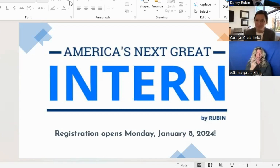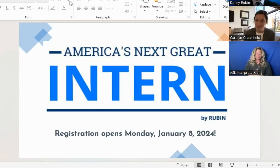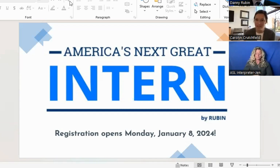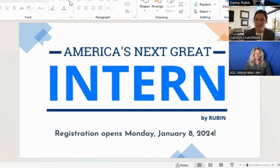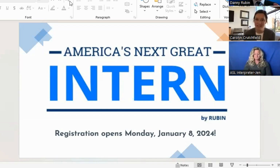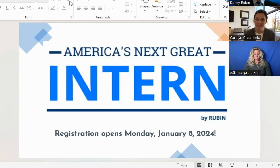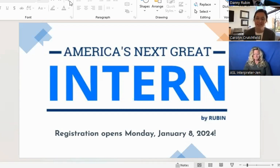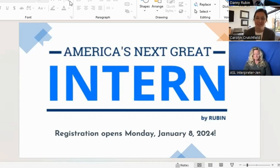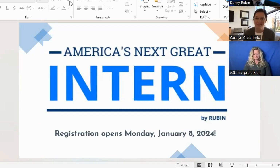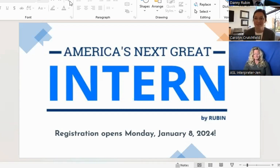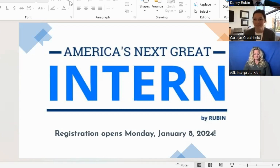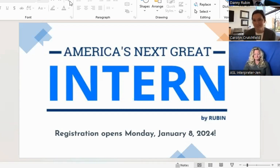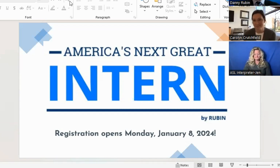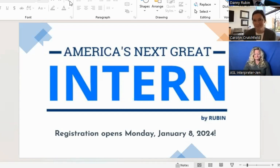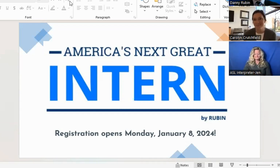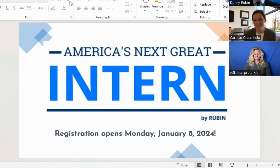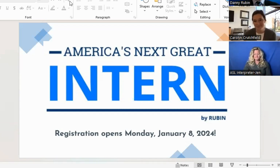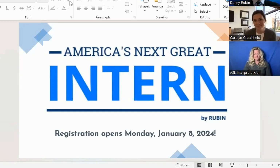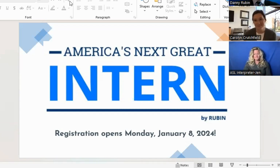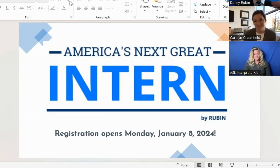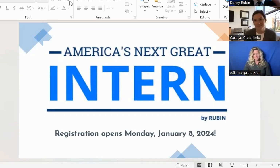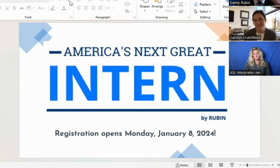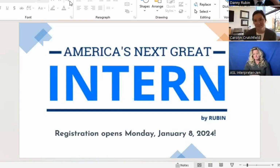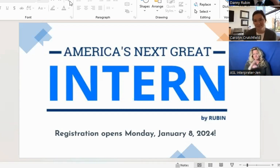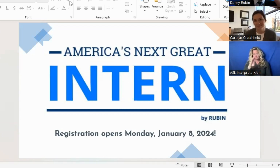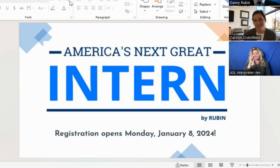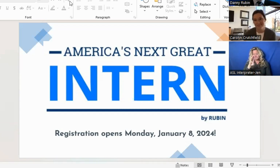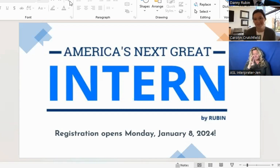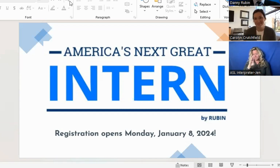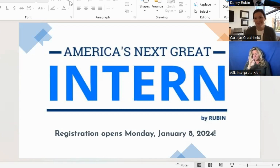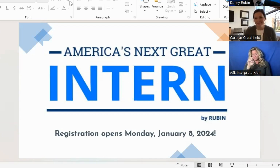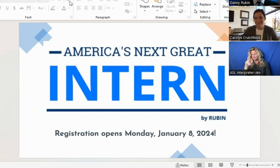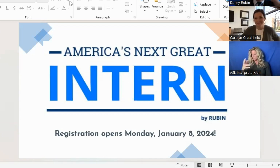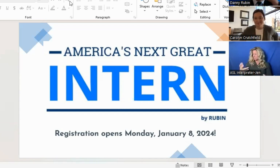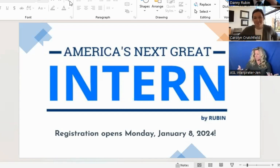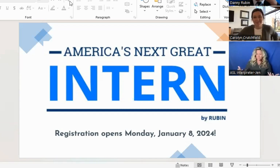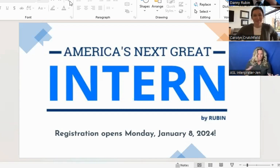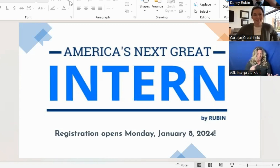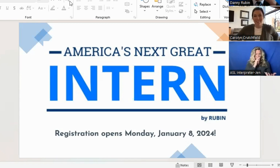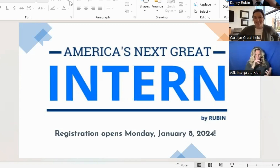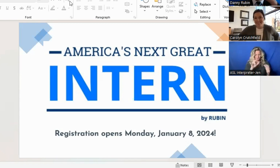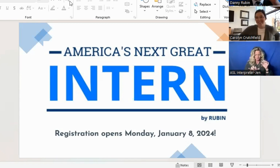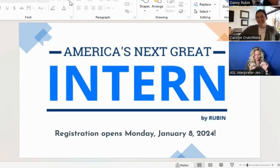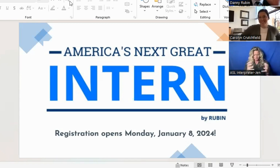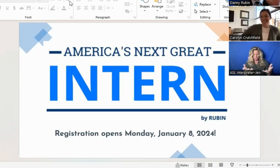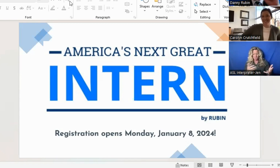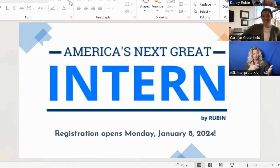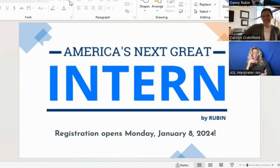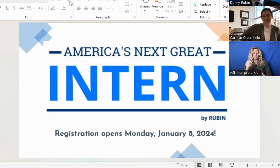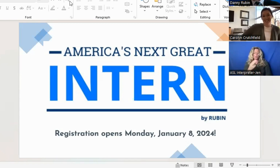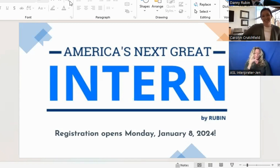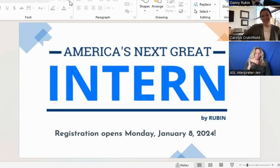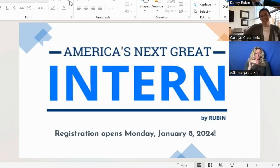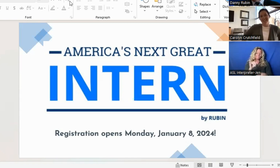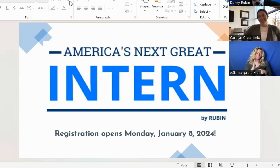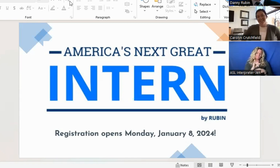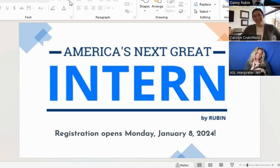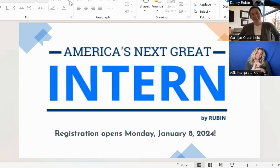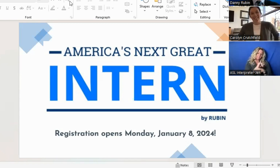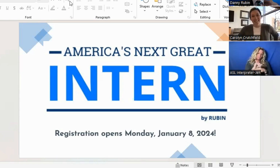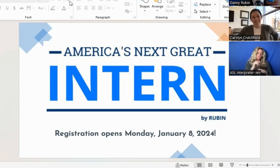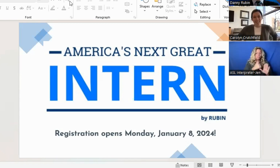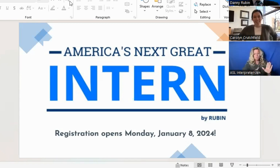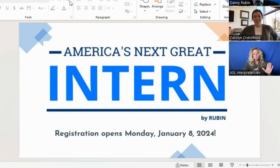under ODU's banner, right? And not feel like, who's this person that just wrote me? You're like, oh, that's our intern. Oh, I'm sorry, I'll have to talk to